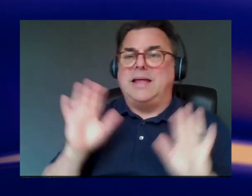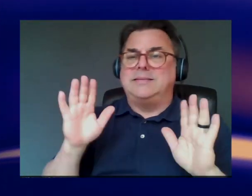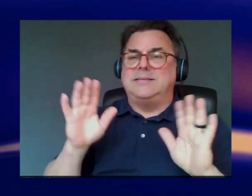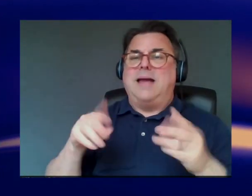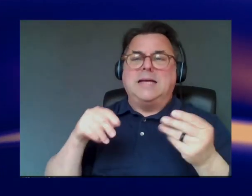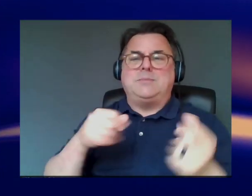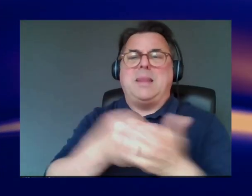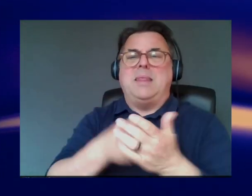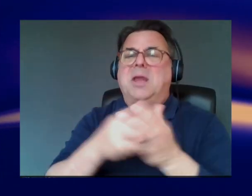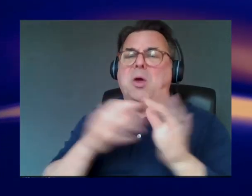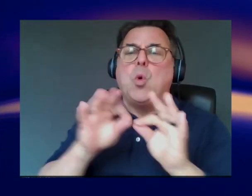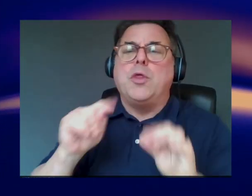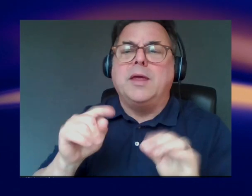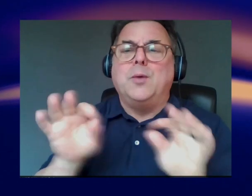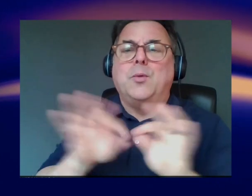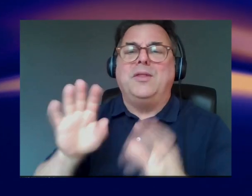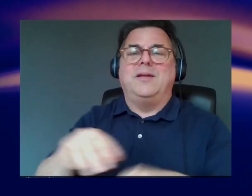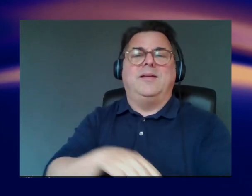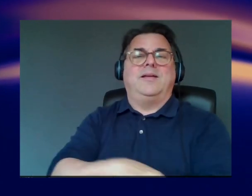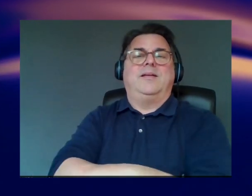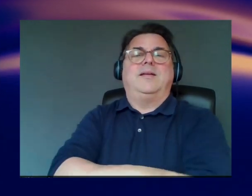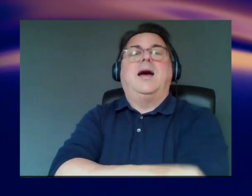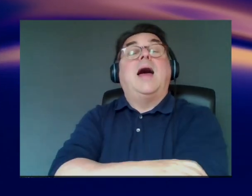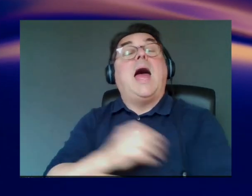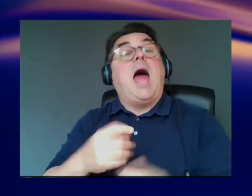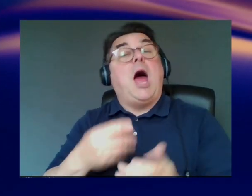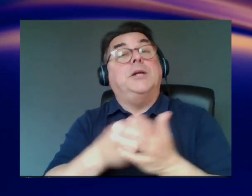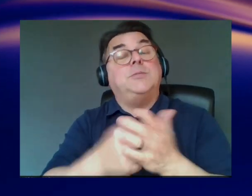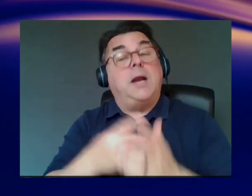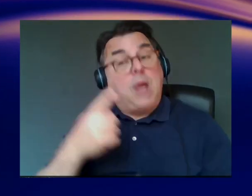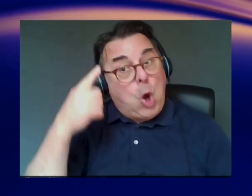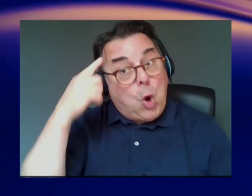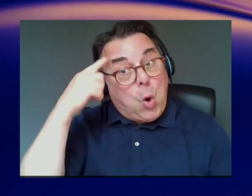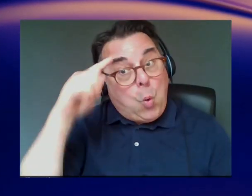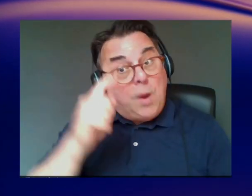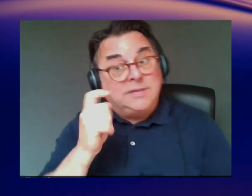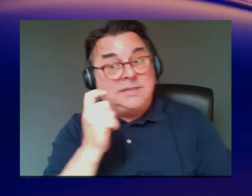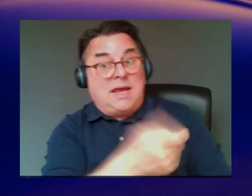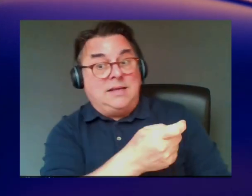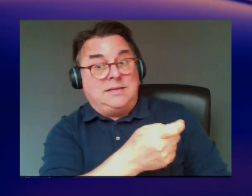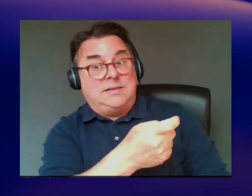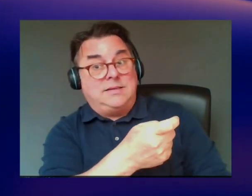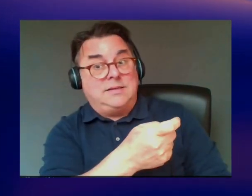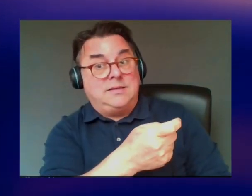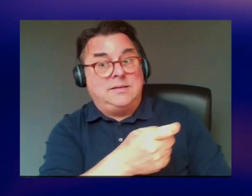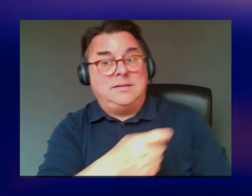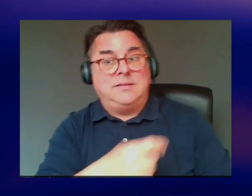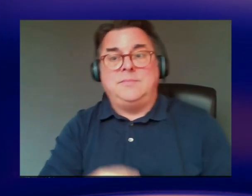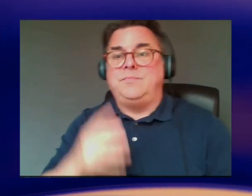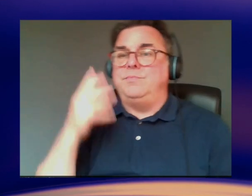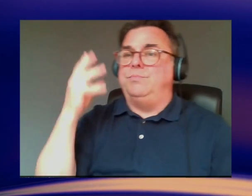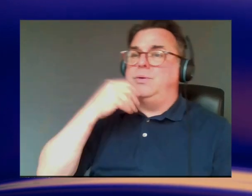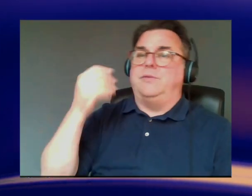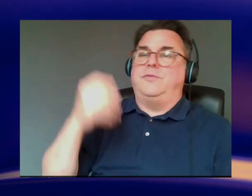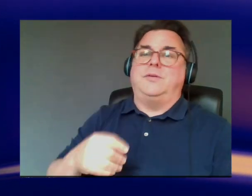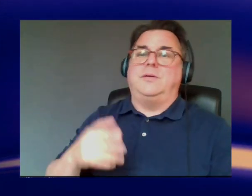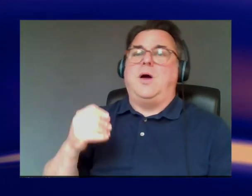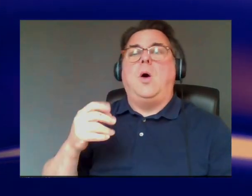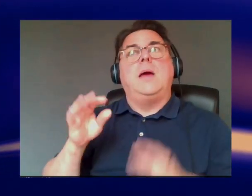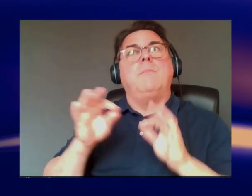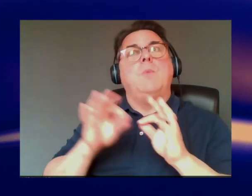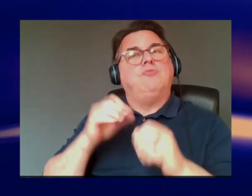payment goes through to Code Warrior, though. However much that cost you, it was worth every dollar. It was worth every penny.